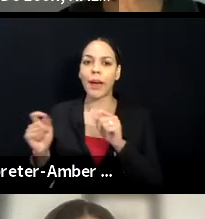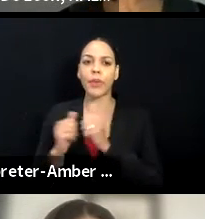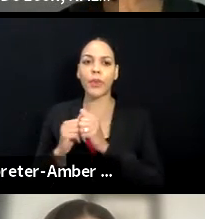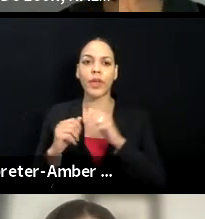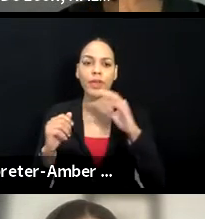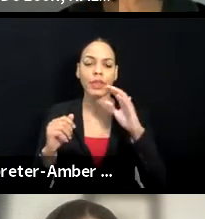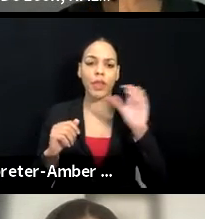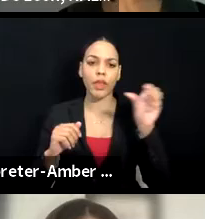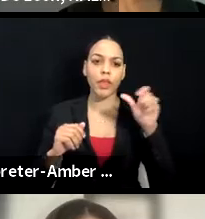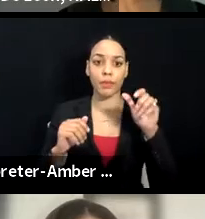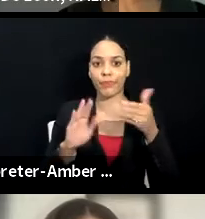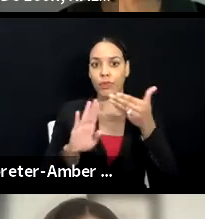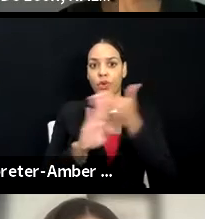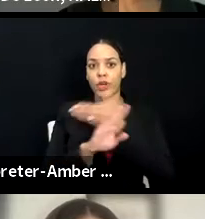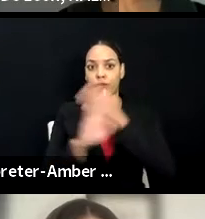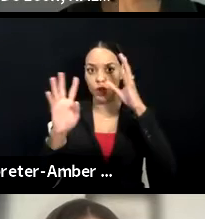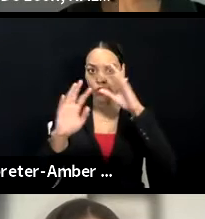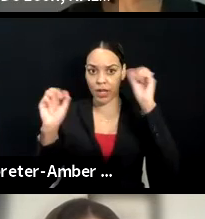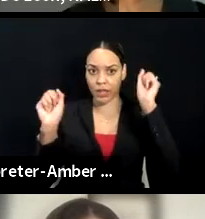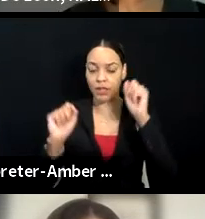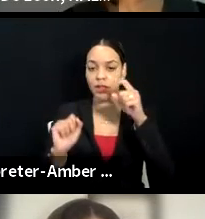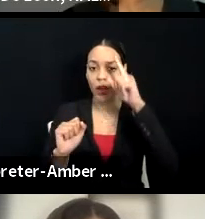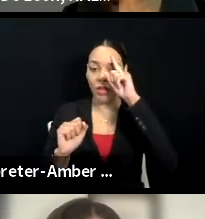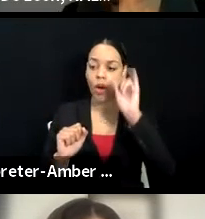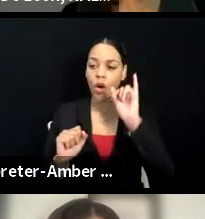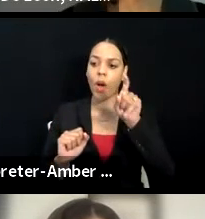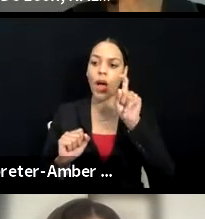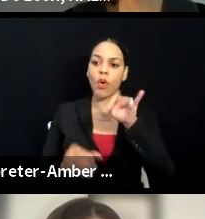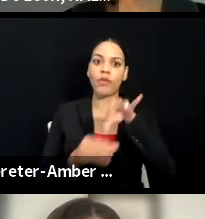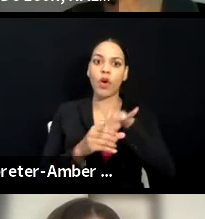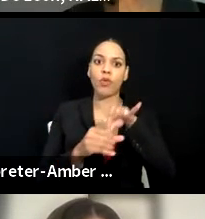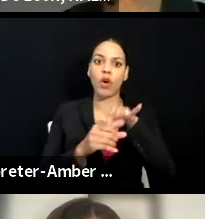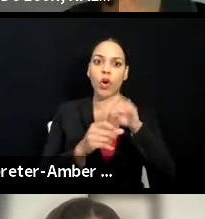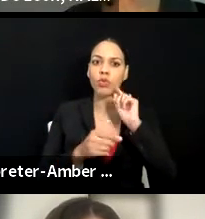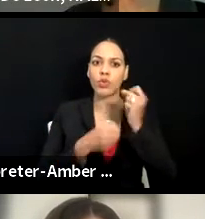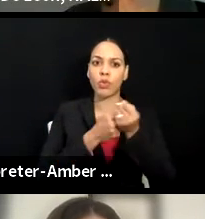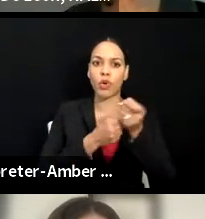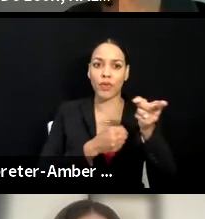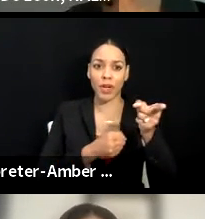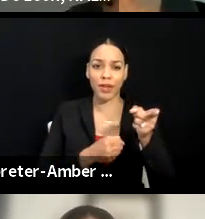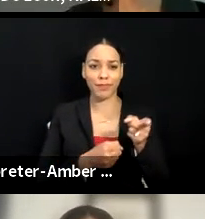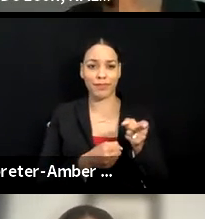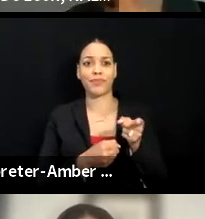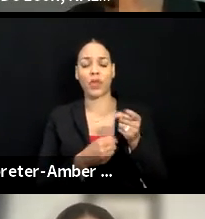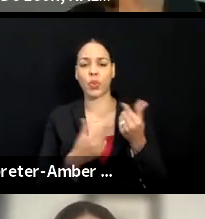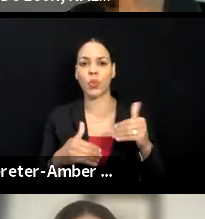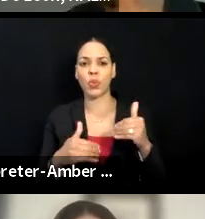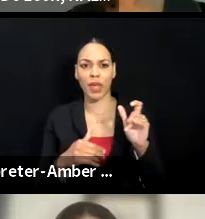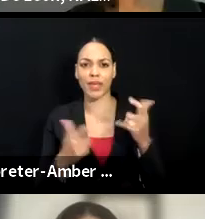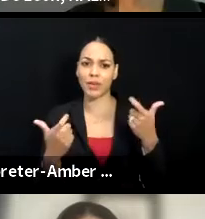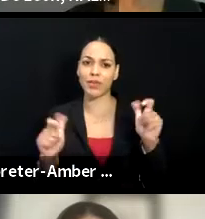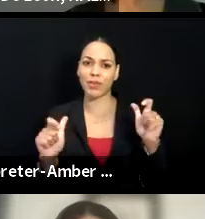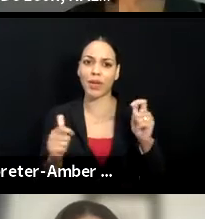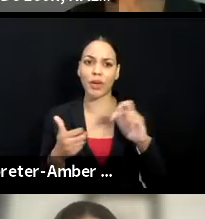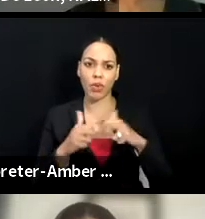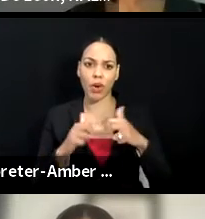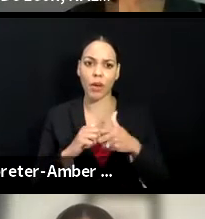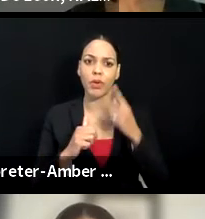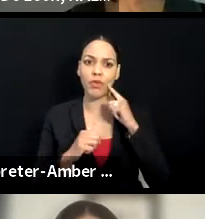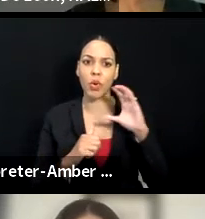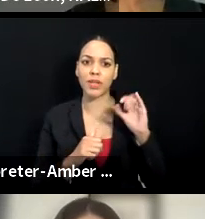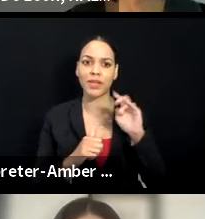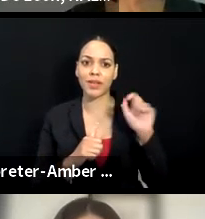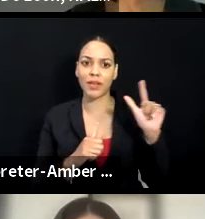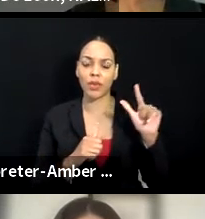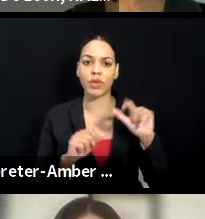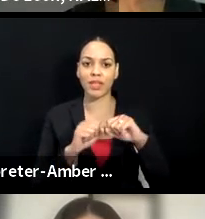doubled down and thought that they needed 4 more years of that. So we have a real problem as regards to a civil society. And one